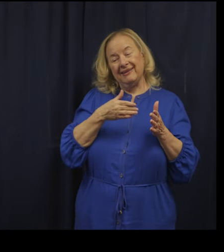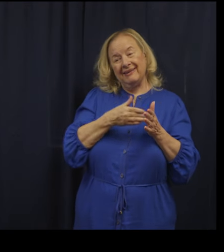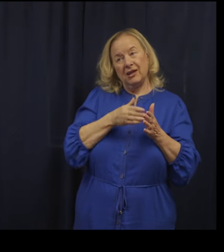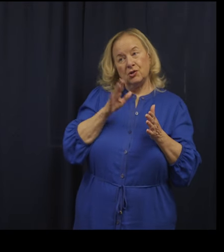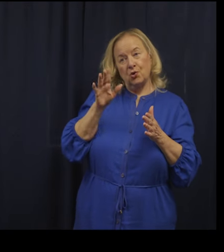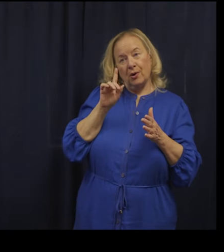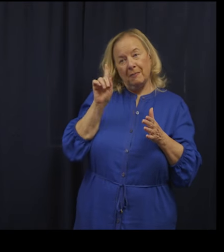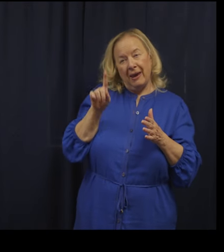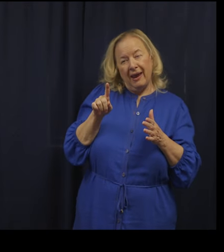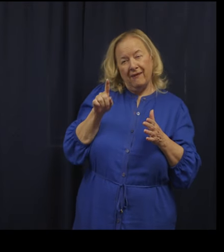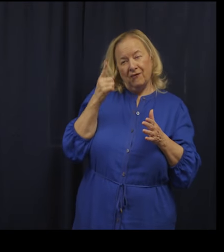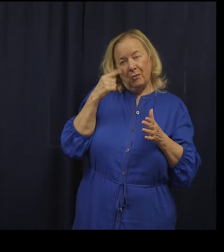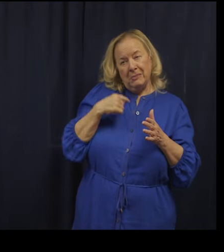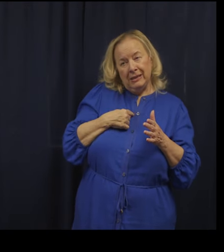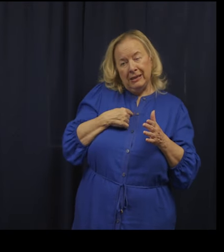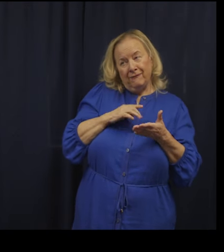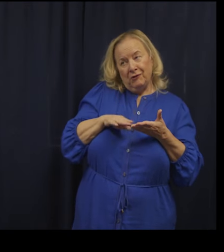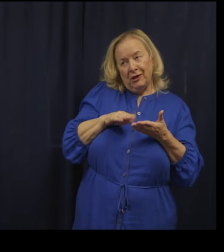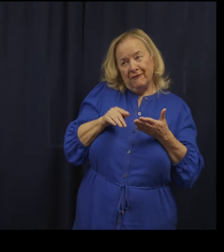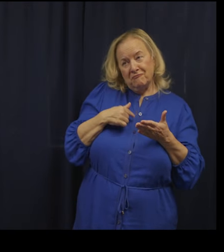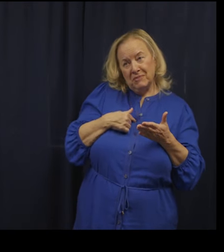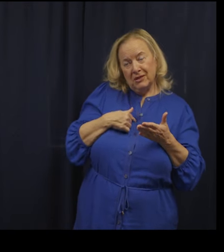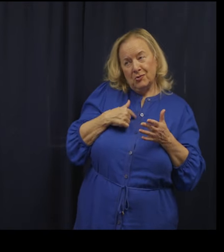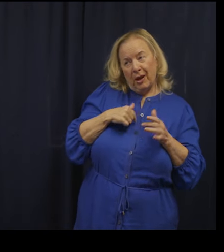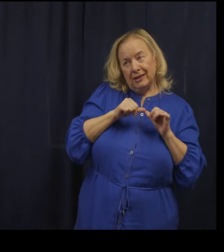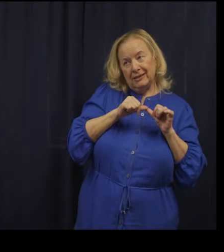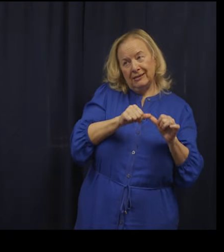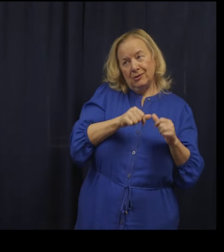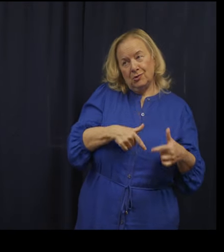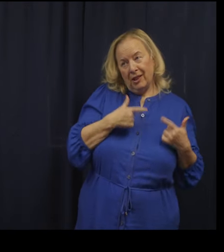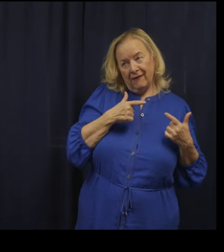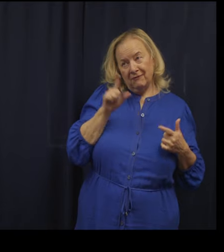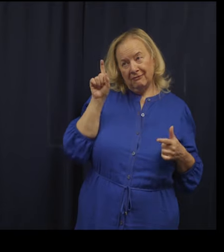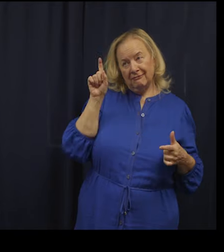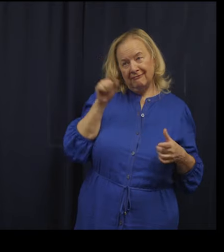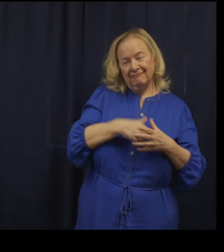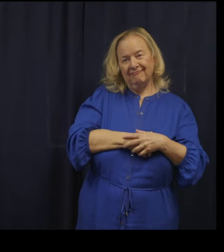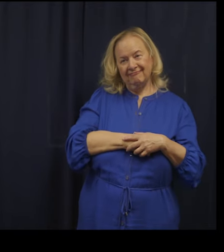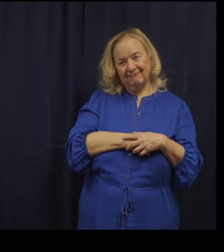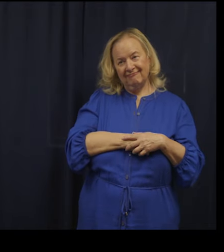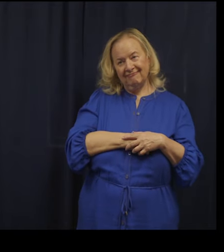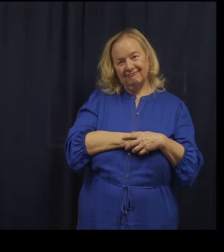own commands and forgive me so I can continue to exist.